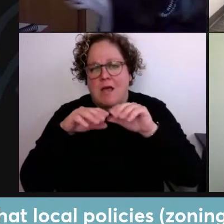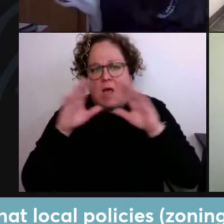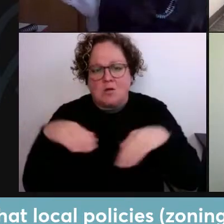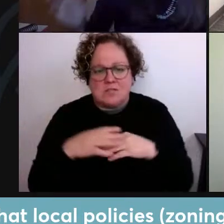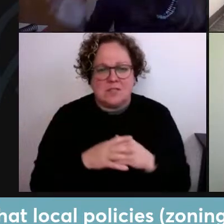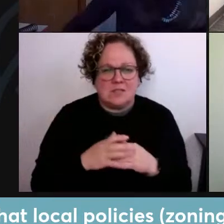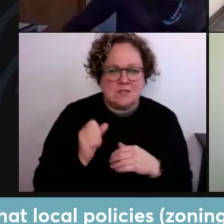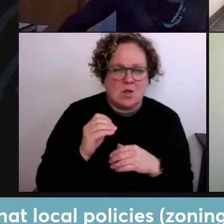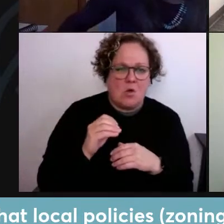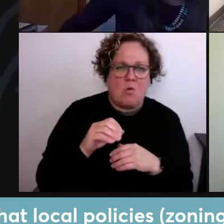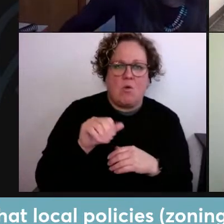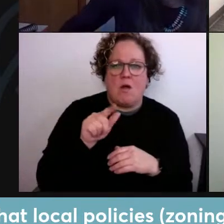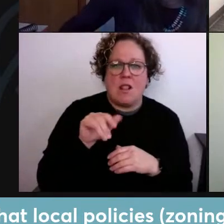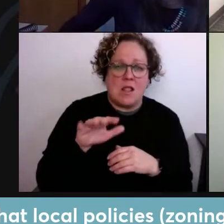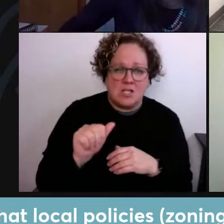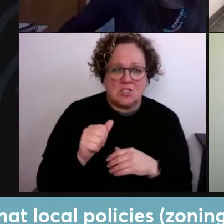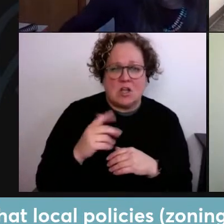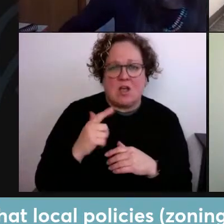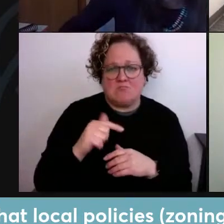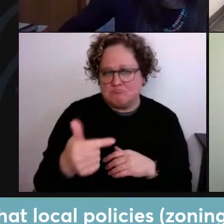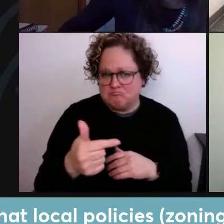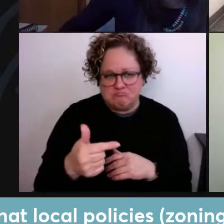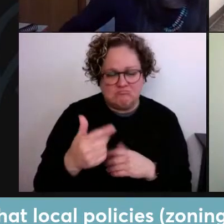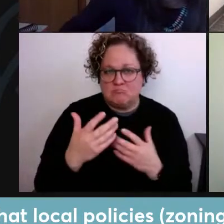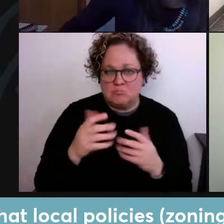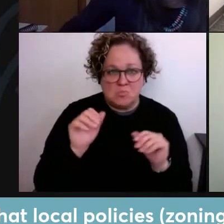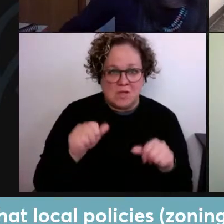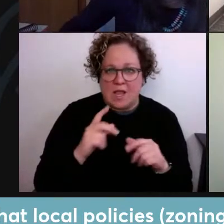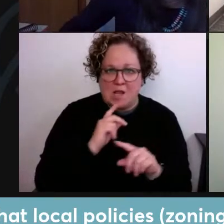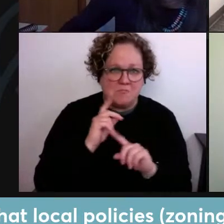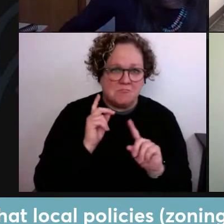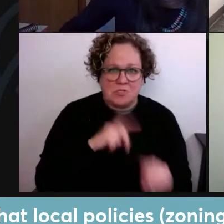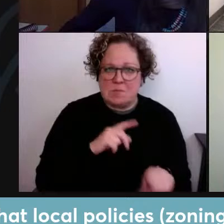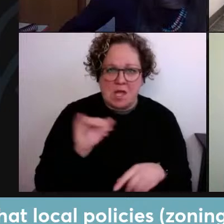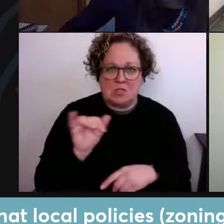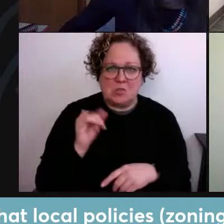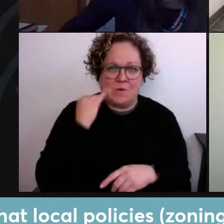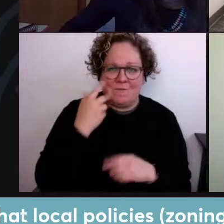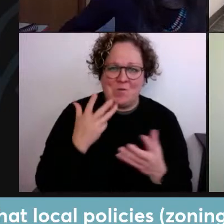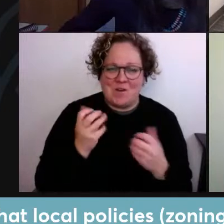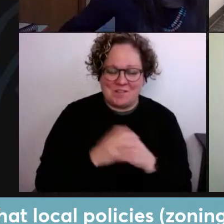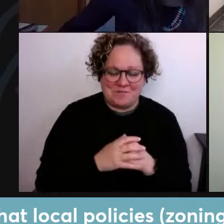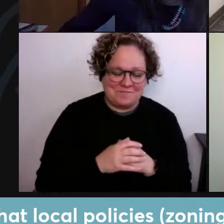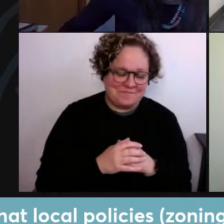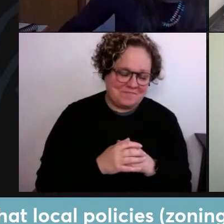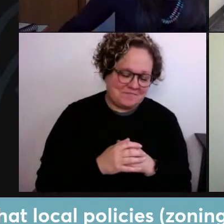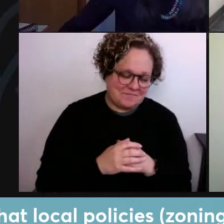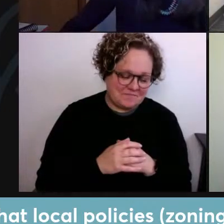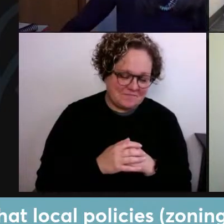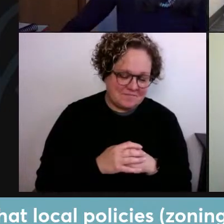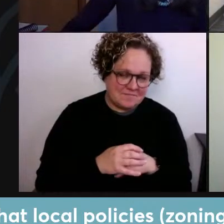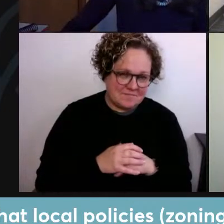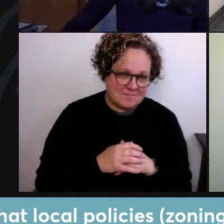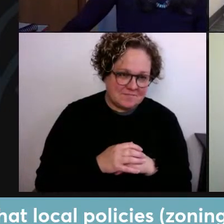So, you know, Alicia, feel free to respond to if you care to.